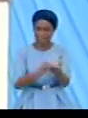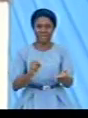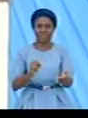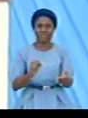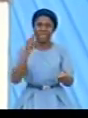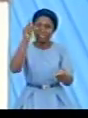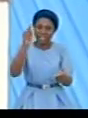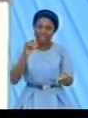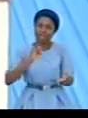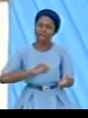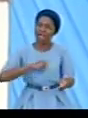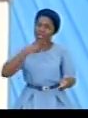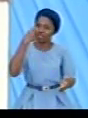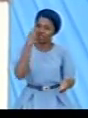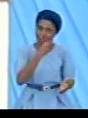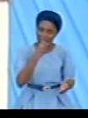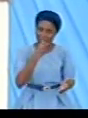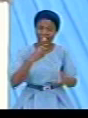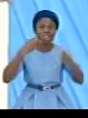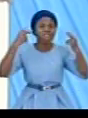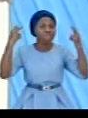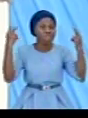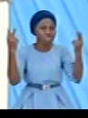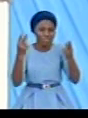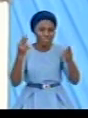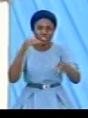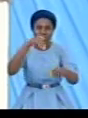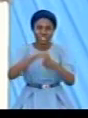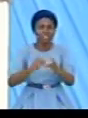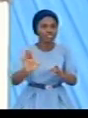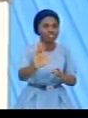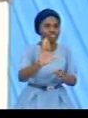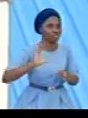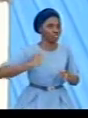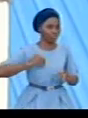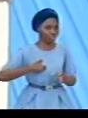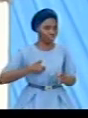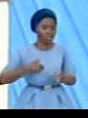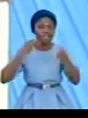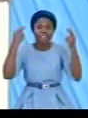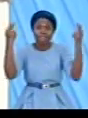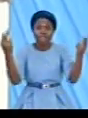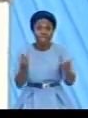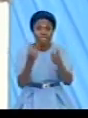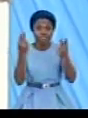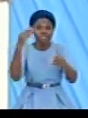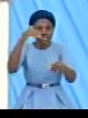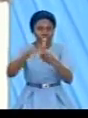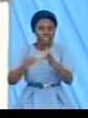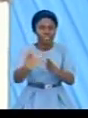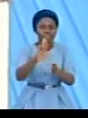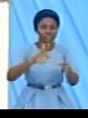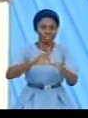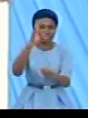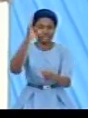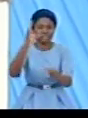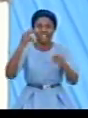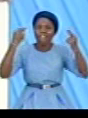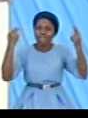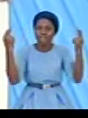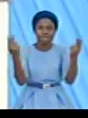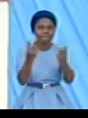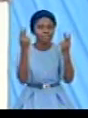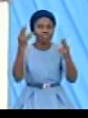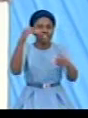speak. Victory in your soul. Victory in your spirit. Victory in